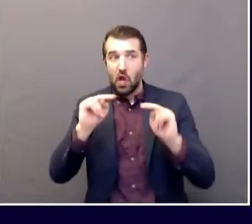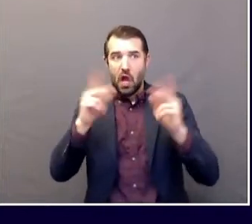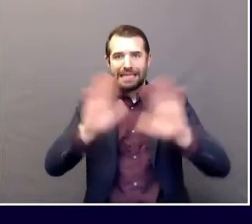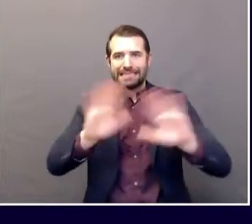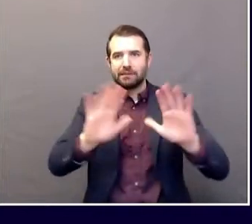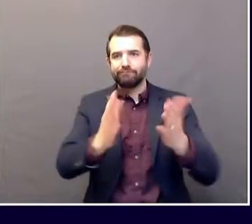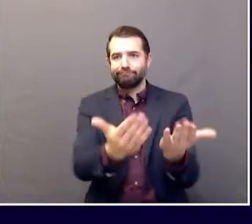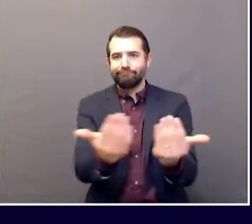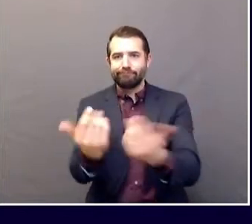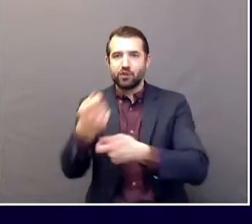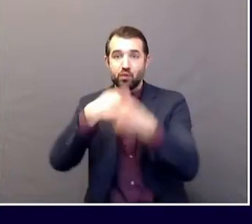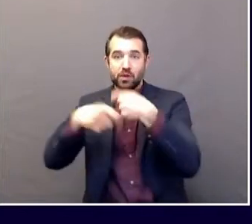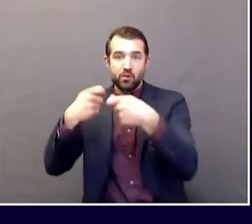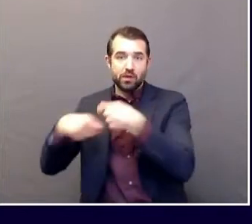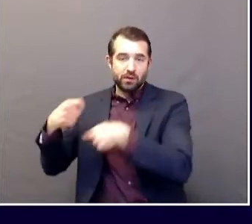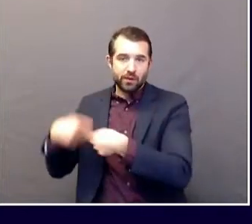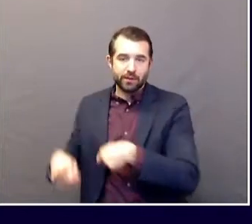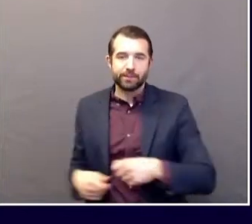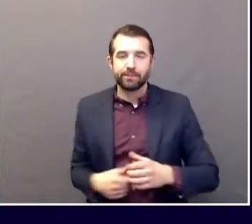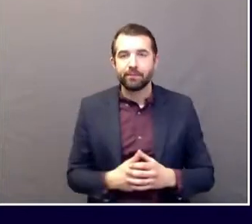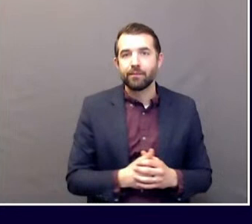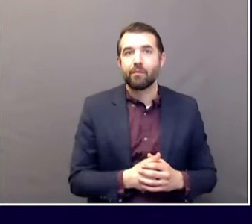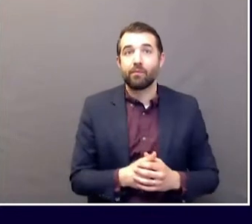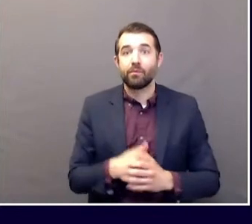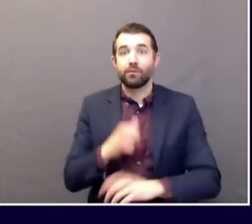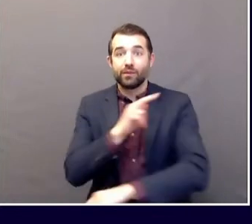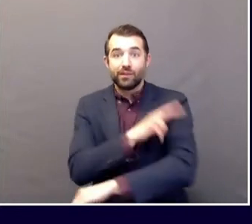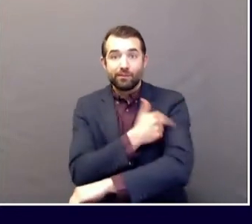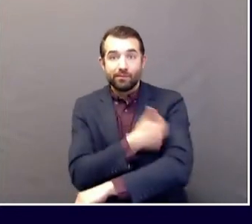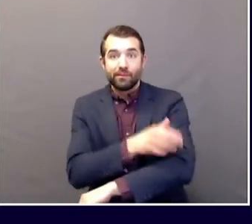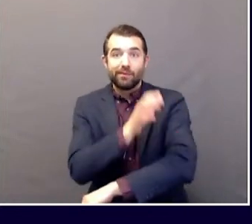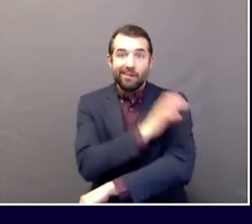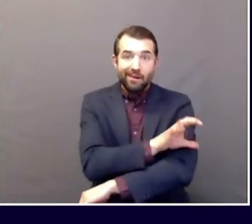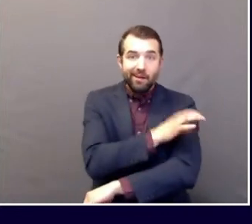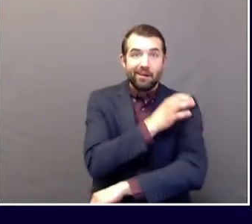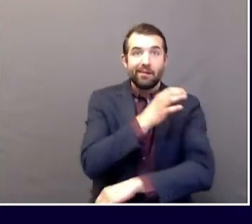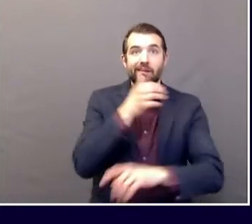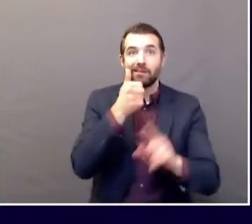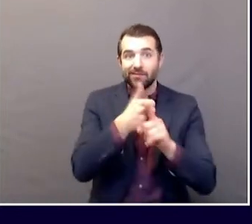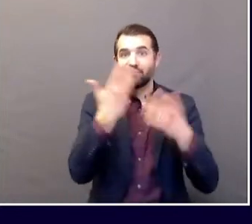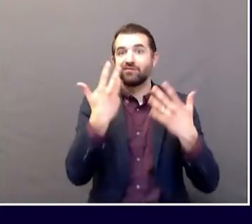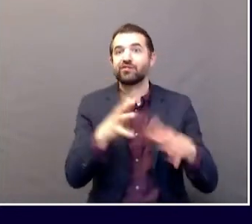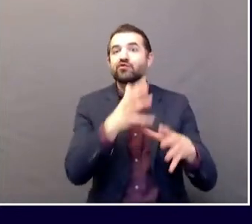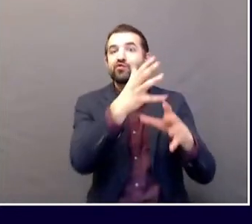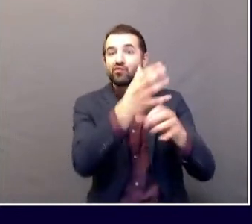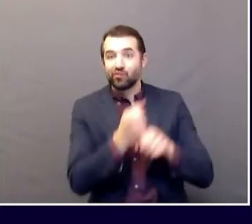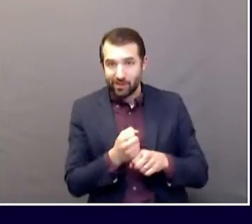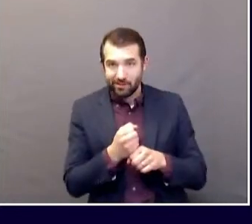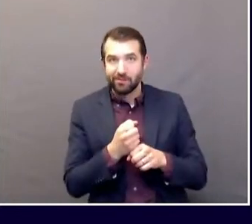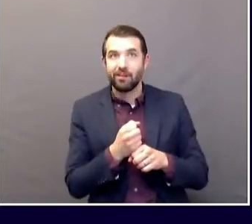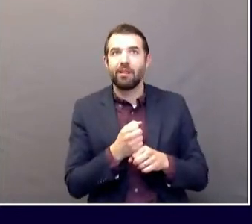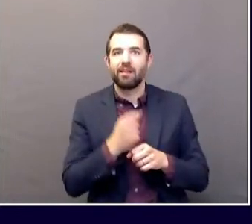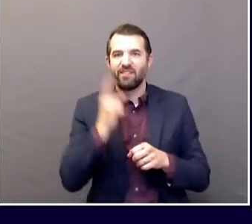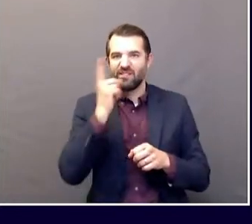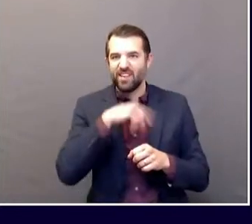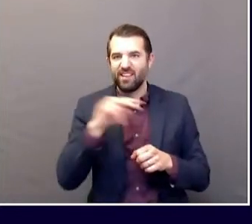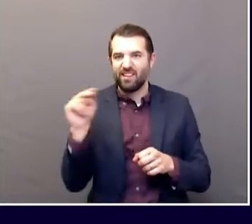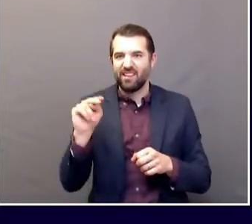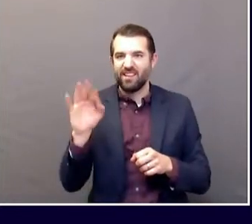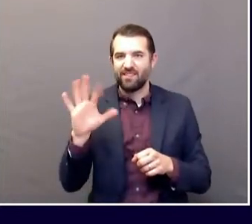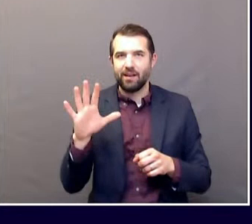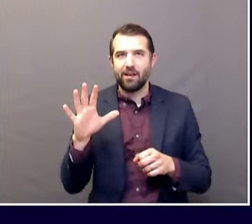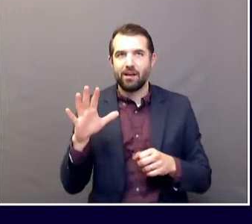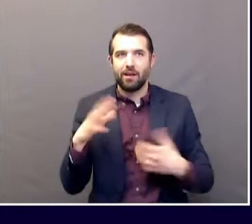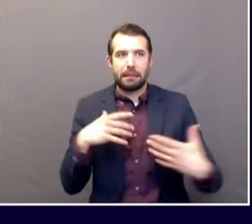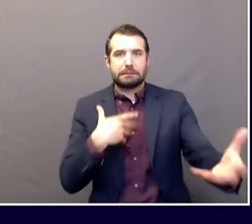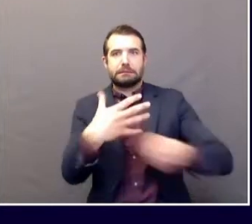psychiatric hospitals and some of our own clinicians who were on the receiving end. Again, we quickly withdrew those and replaced them. So it